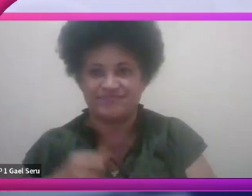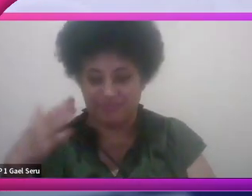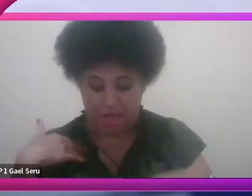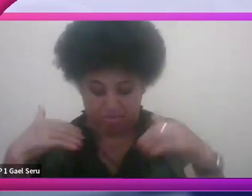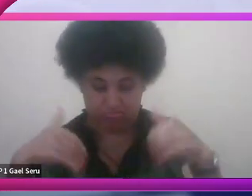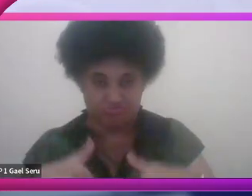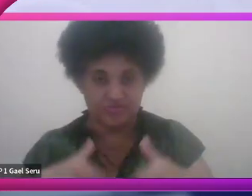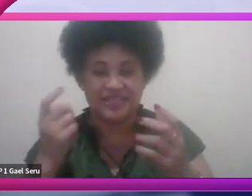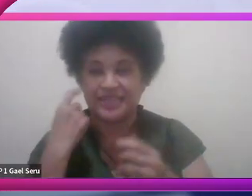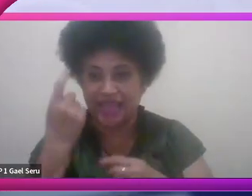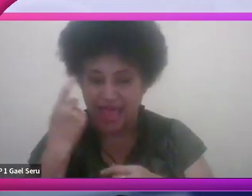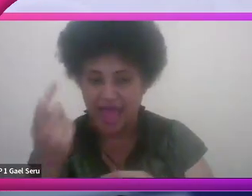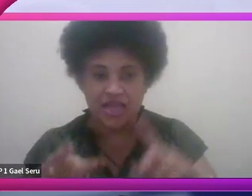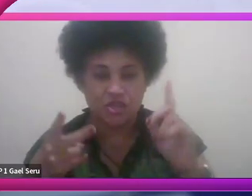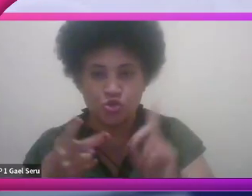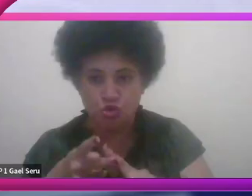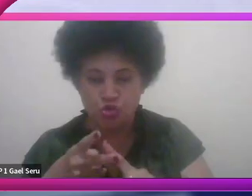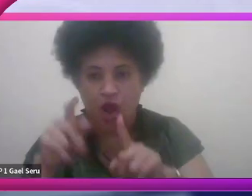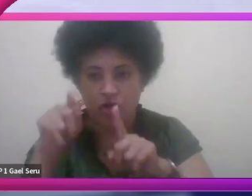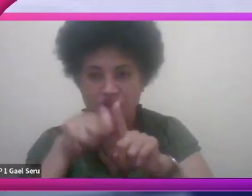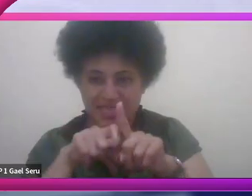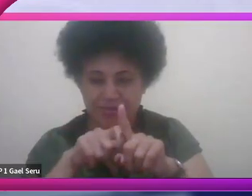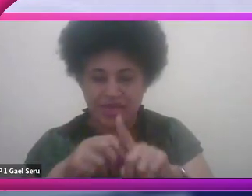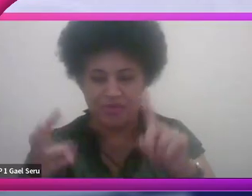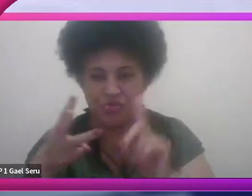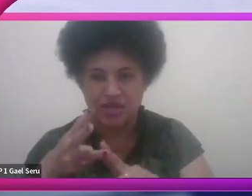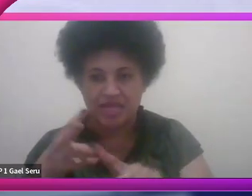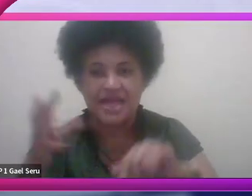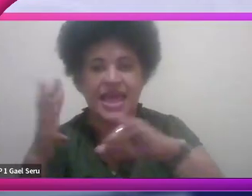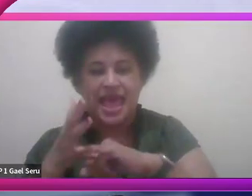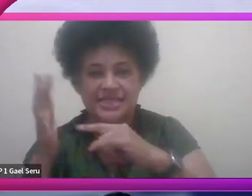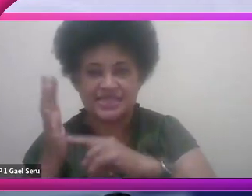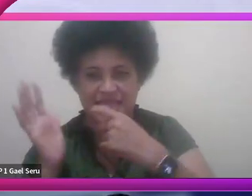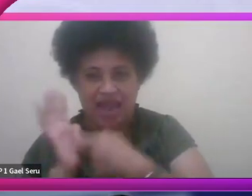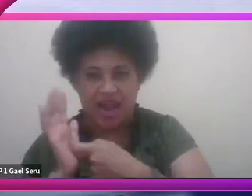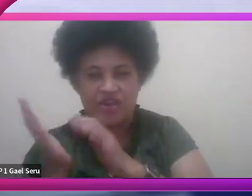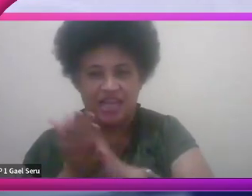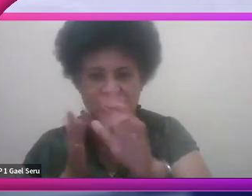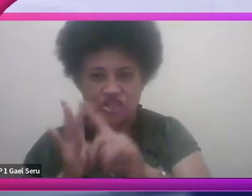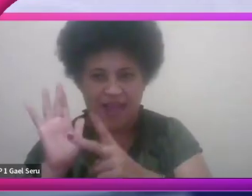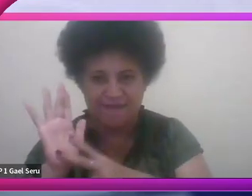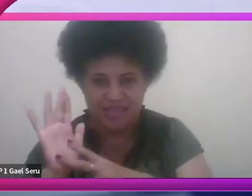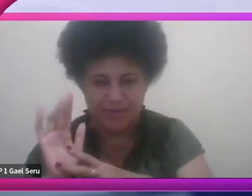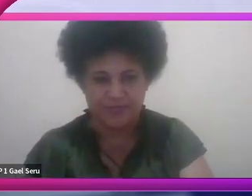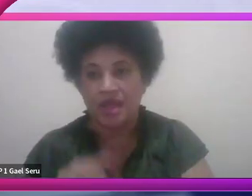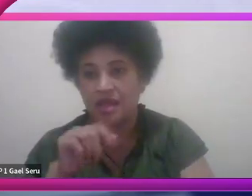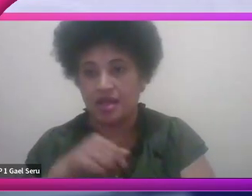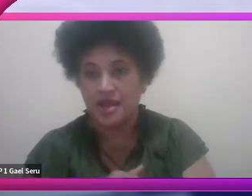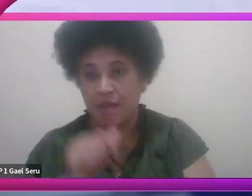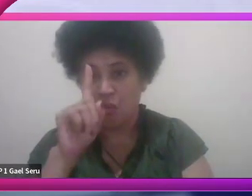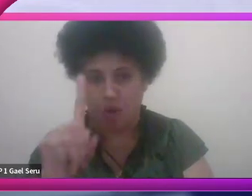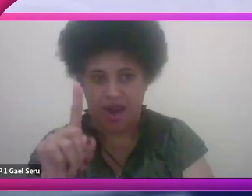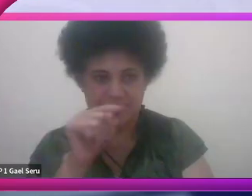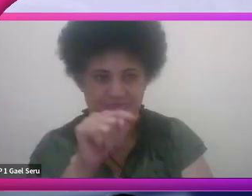HIV contraceptive, and the last one on STI and HIV. So let's do the first one, the fertility